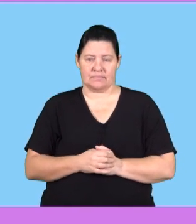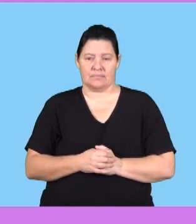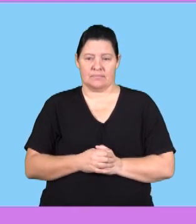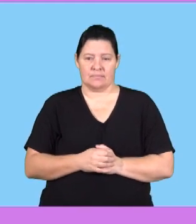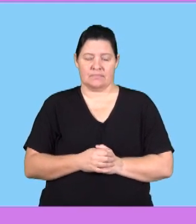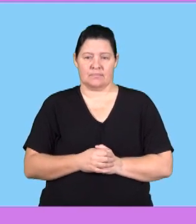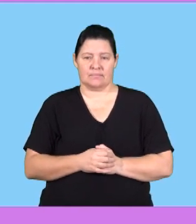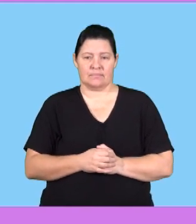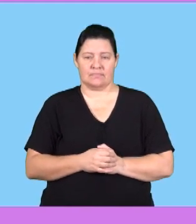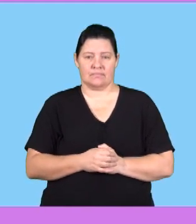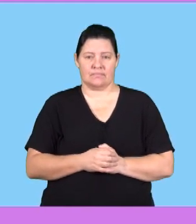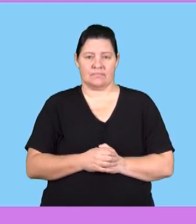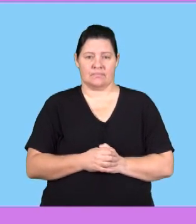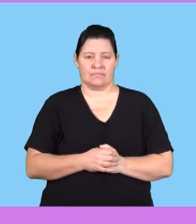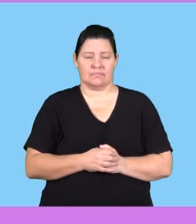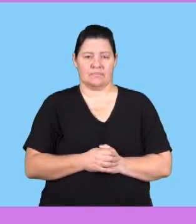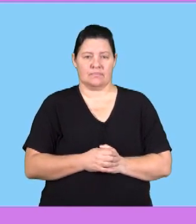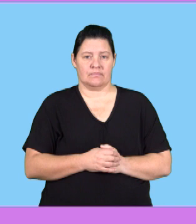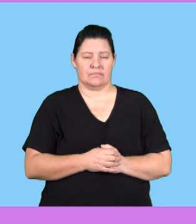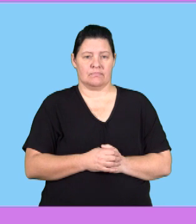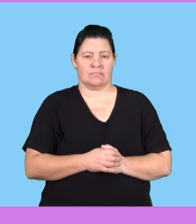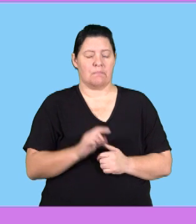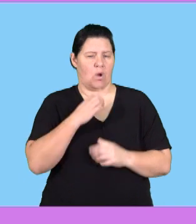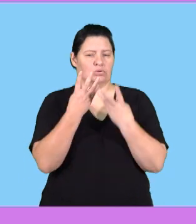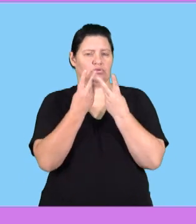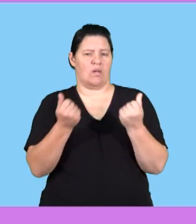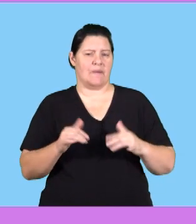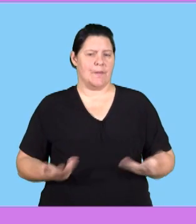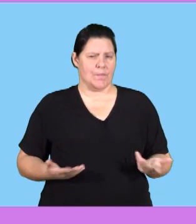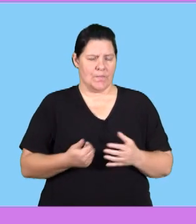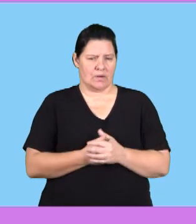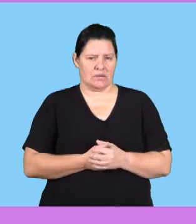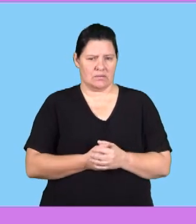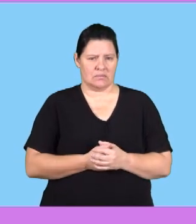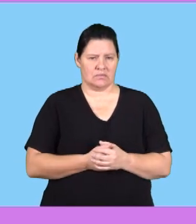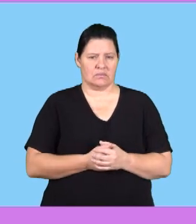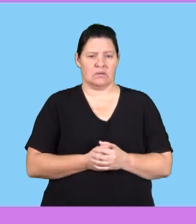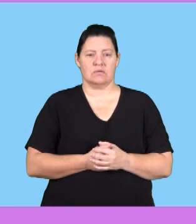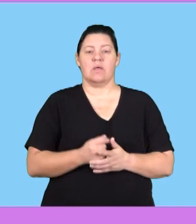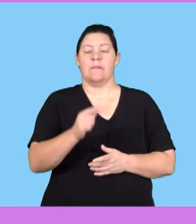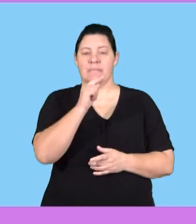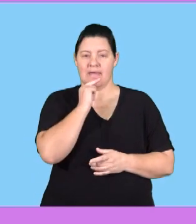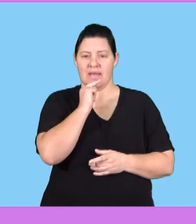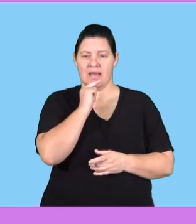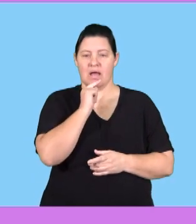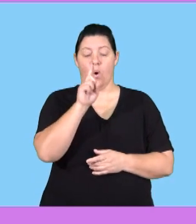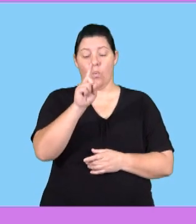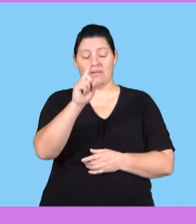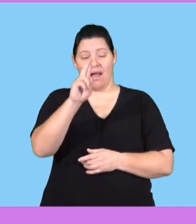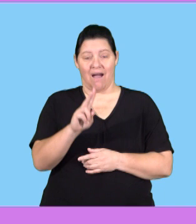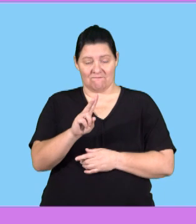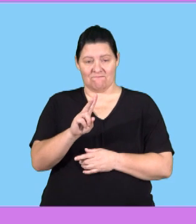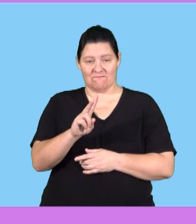So now let us have a look at how are we supposed to solve this. Okay, the first thing is to convert